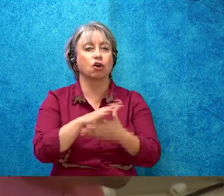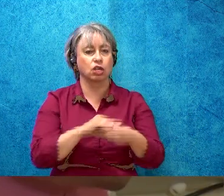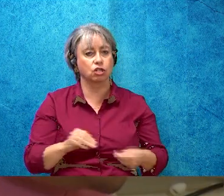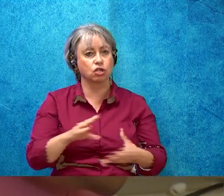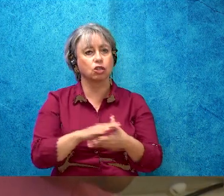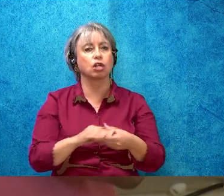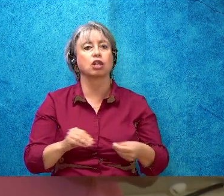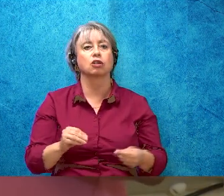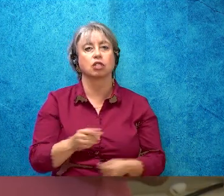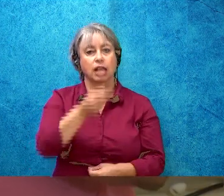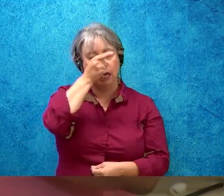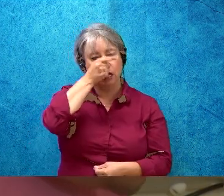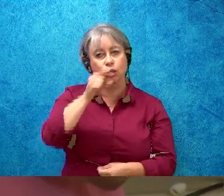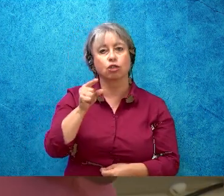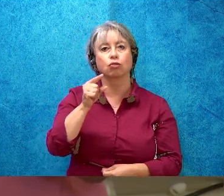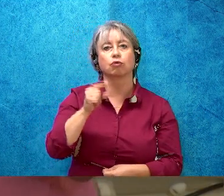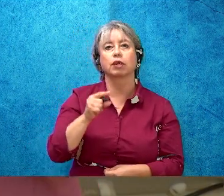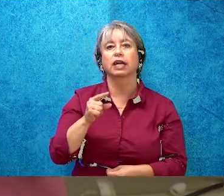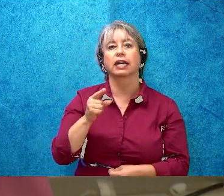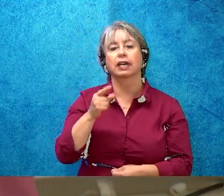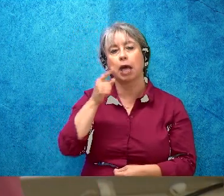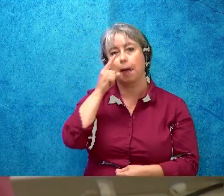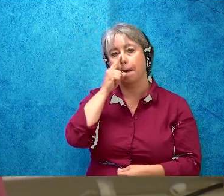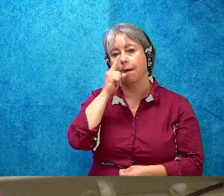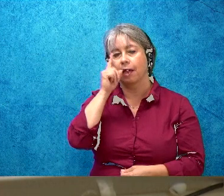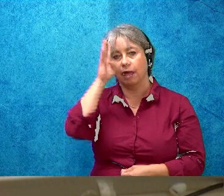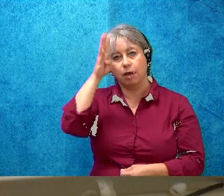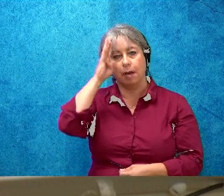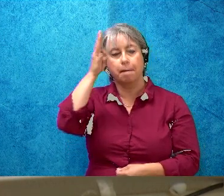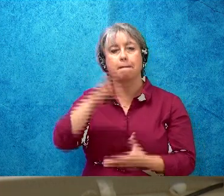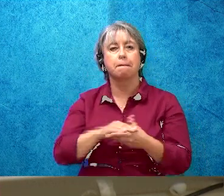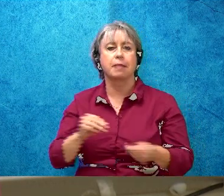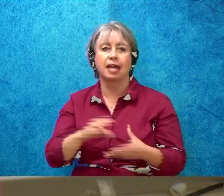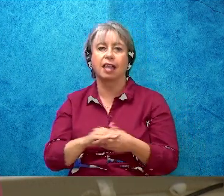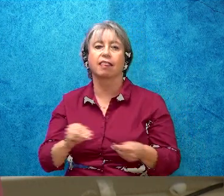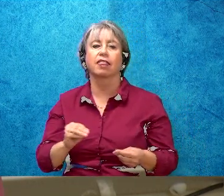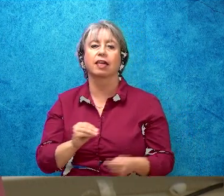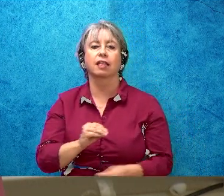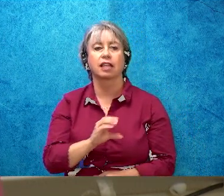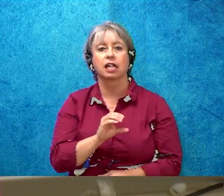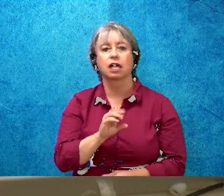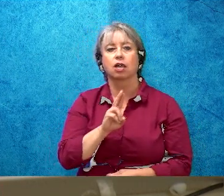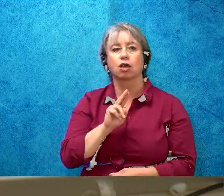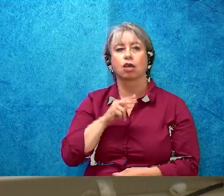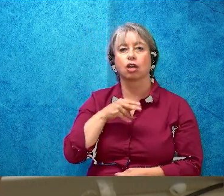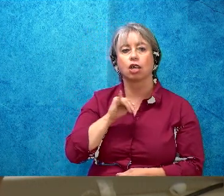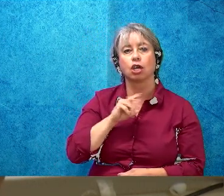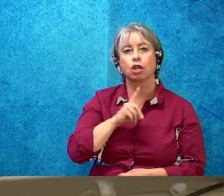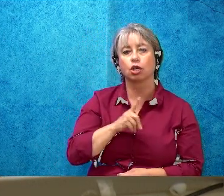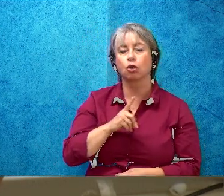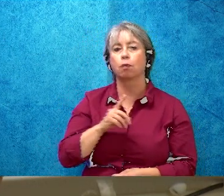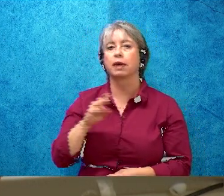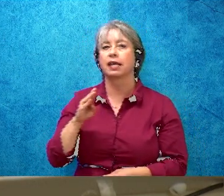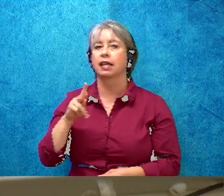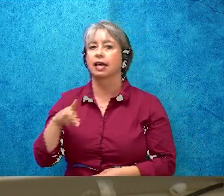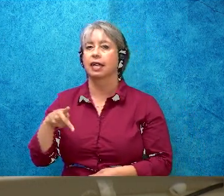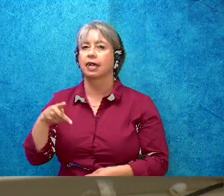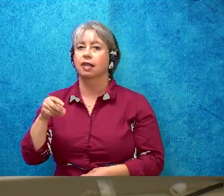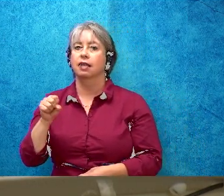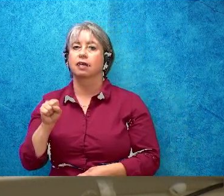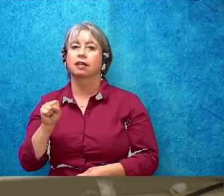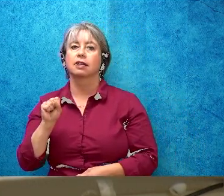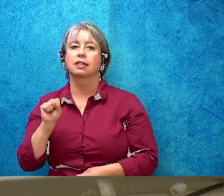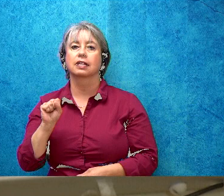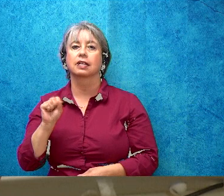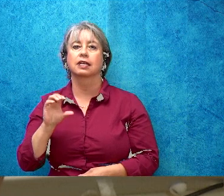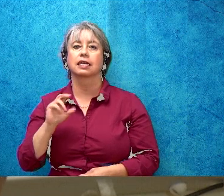about Cupid and Psyche. So if you know anything about Greek mythology, you know Cupid is the god of love, and Psyche is the girl that we're